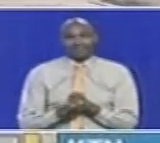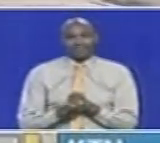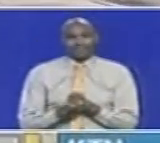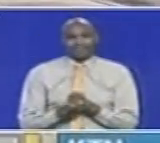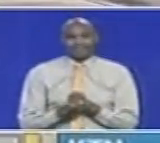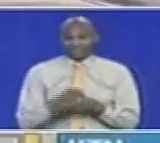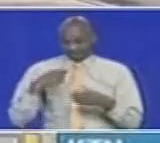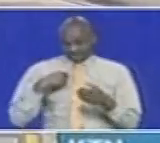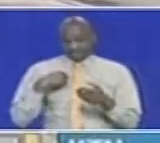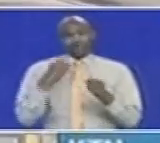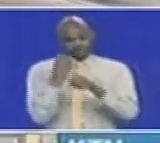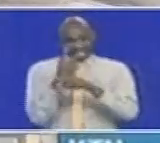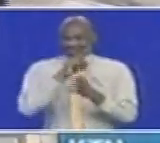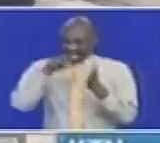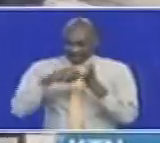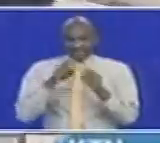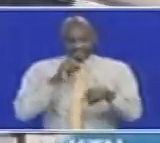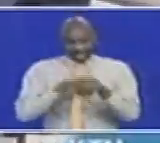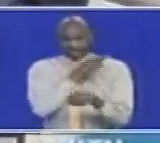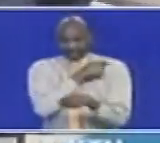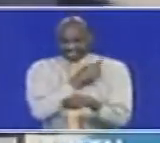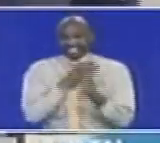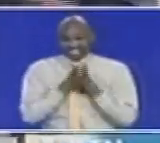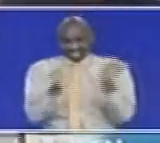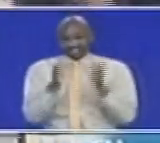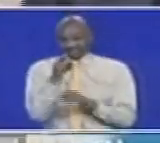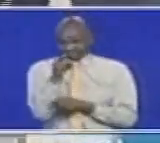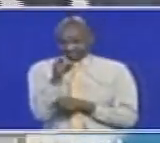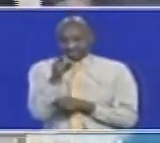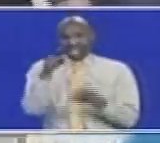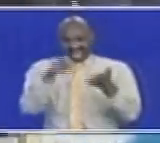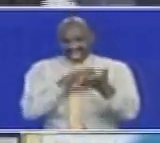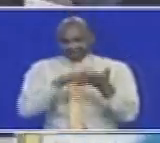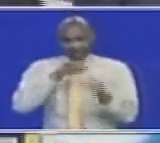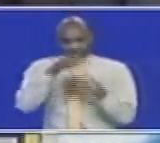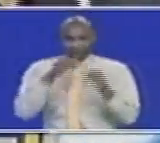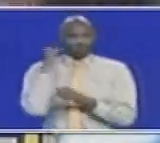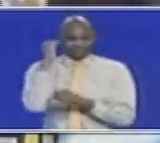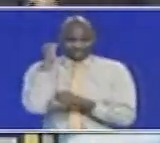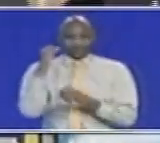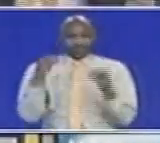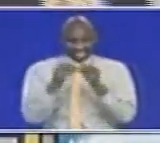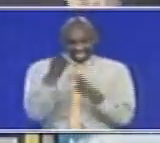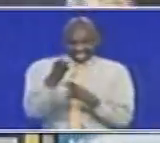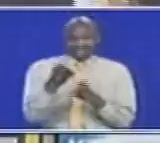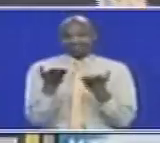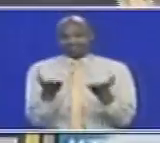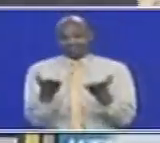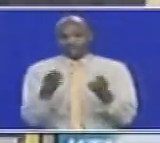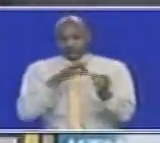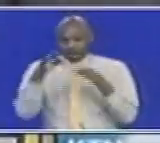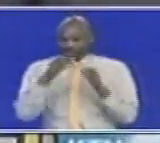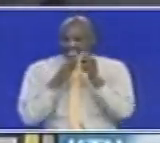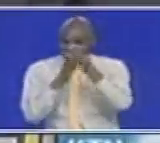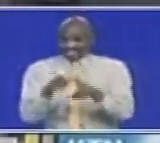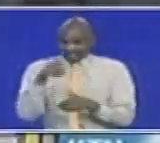Less than 12 hours after the Inspector General of Police David Kimayo cancelled all political rallies and processions, CORD leaders who